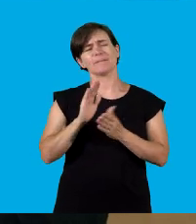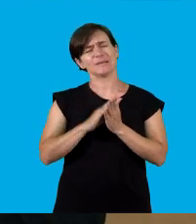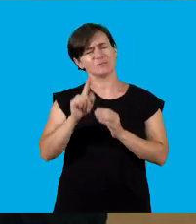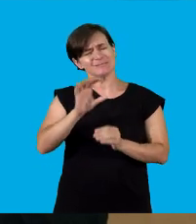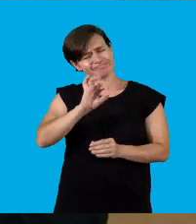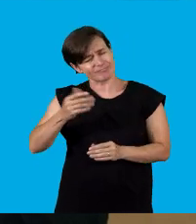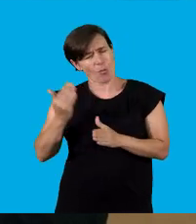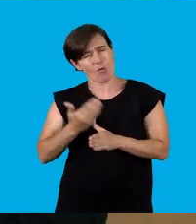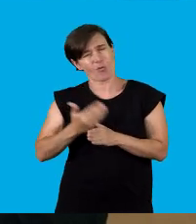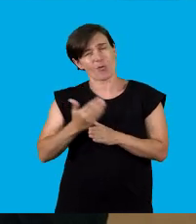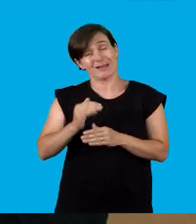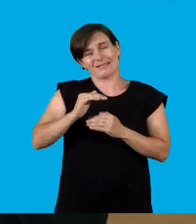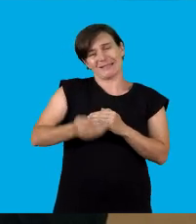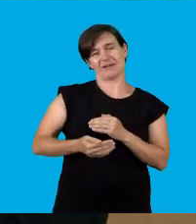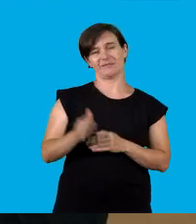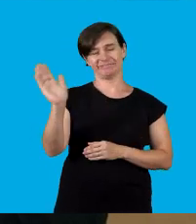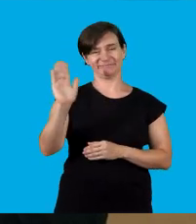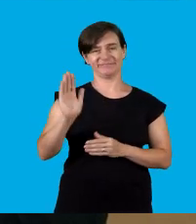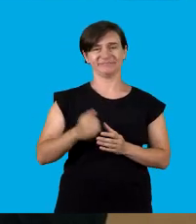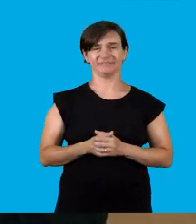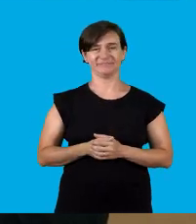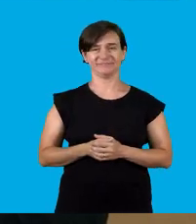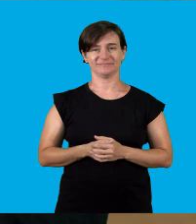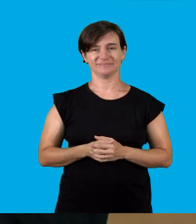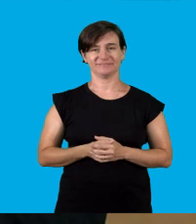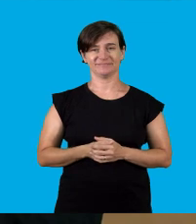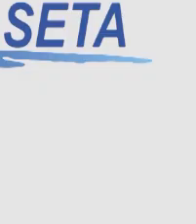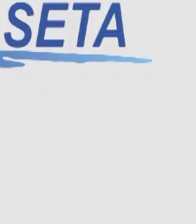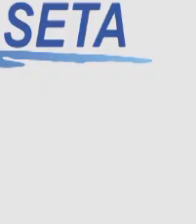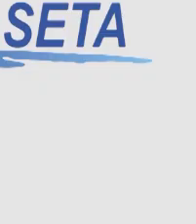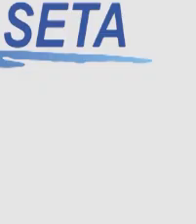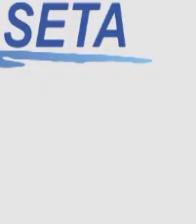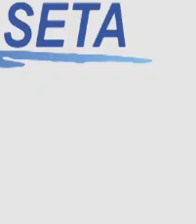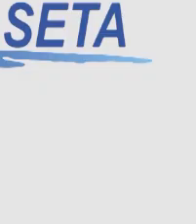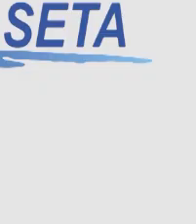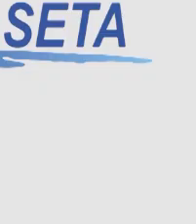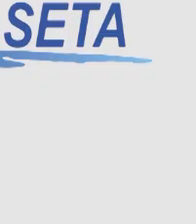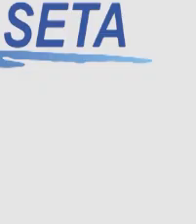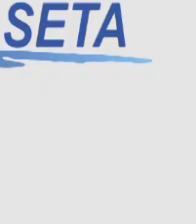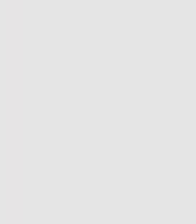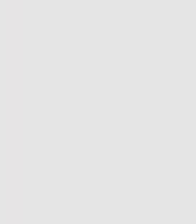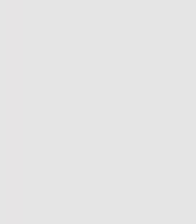time. Please work every day and stay safe. Goodbye.